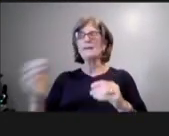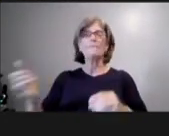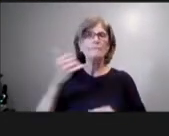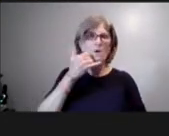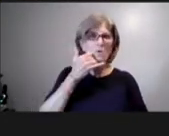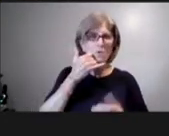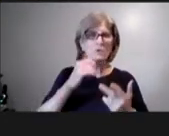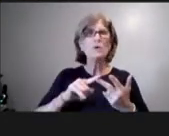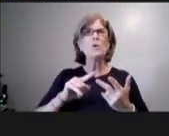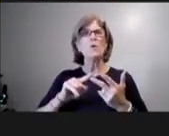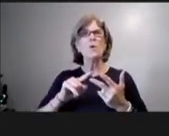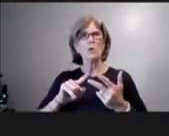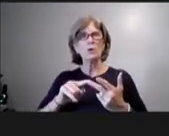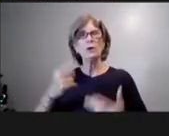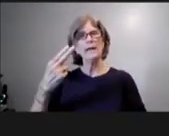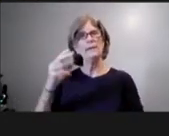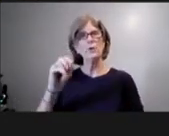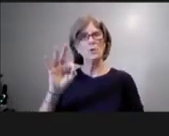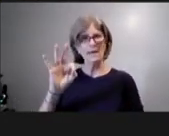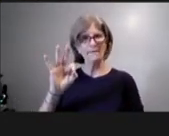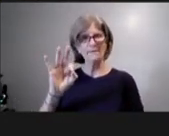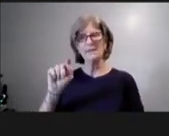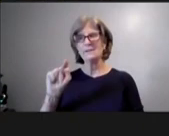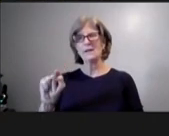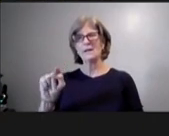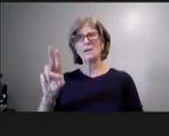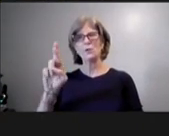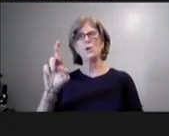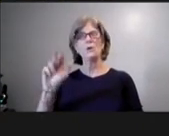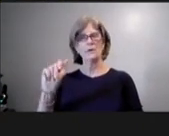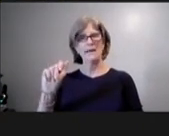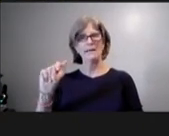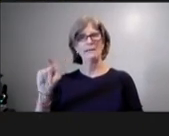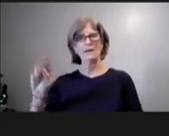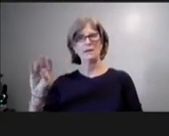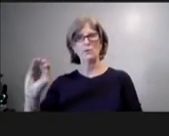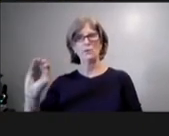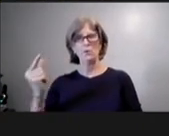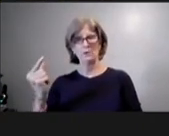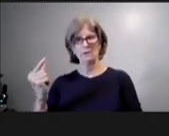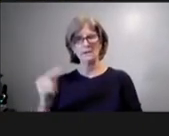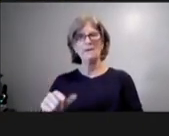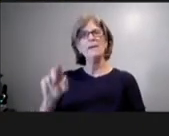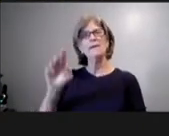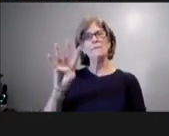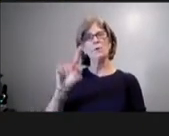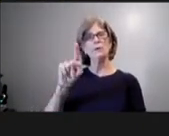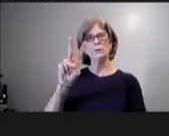phone or at hof@ura.org. The phone number is 412 255.